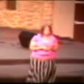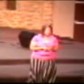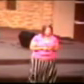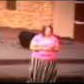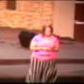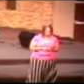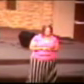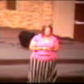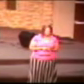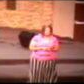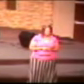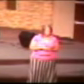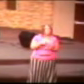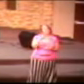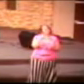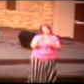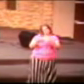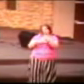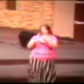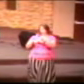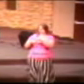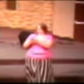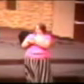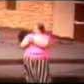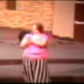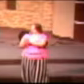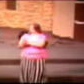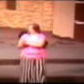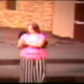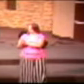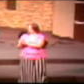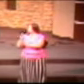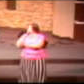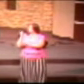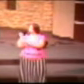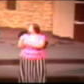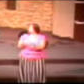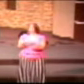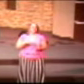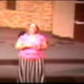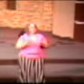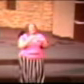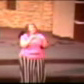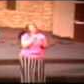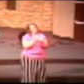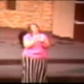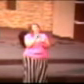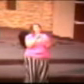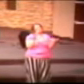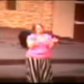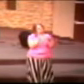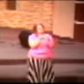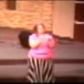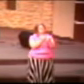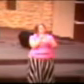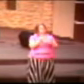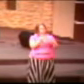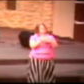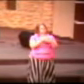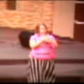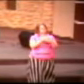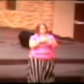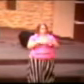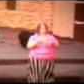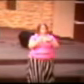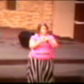This is where I think the chair of becoming can be really strong here at this church. A life group is a small group of disciples who commit to sharing life